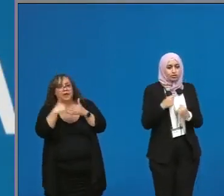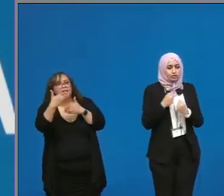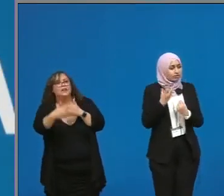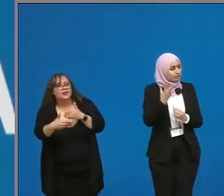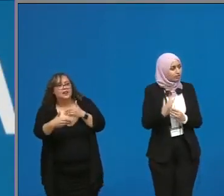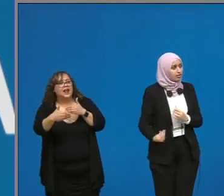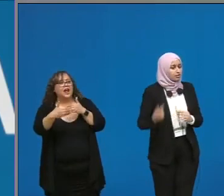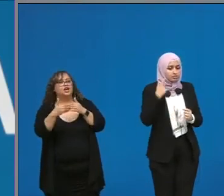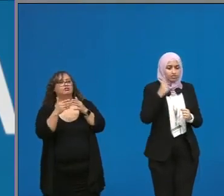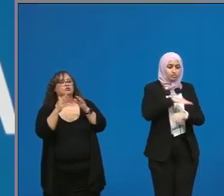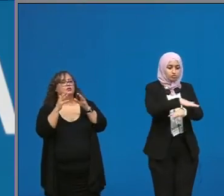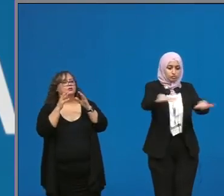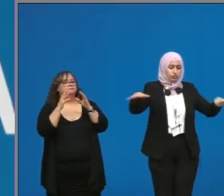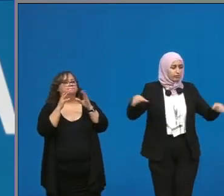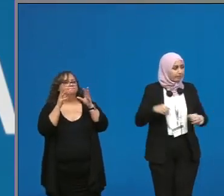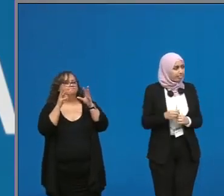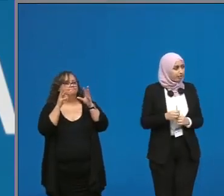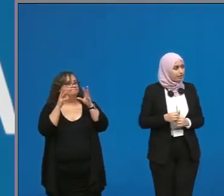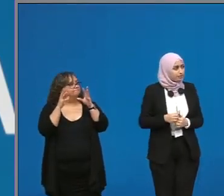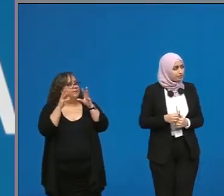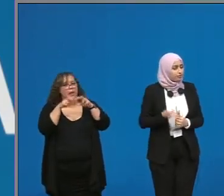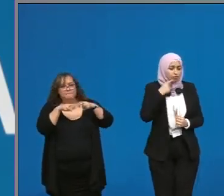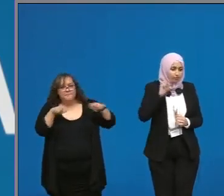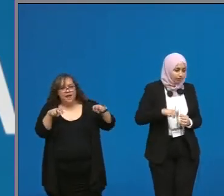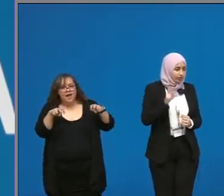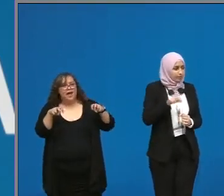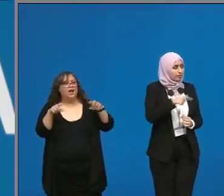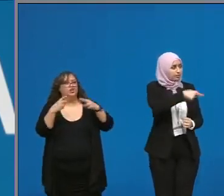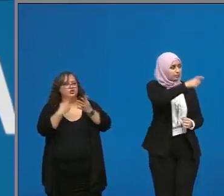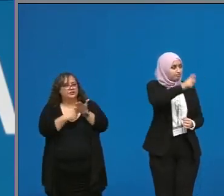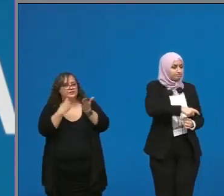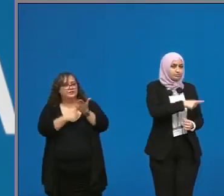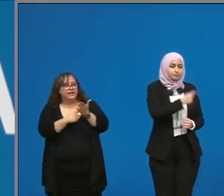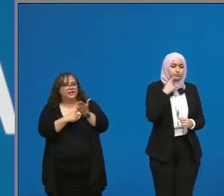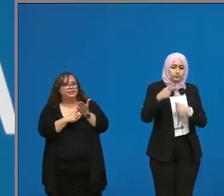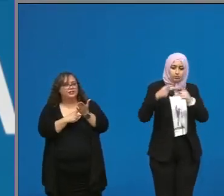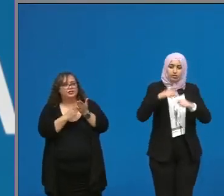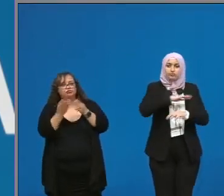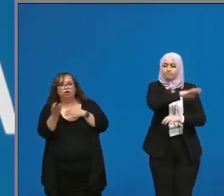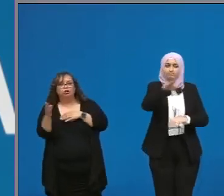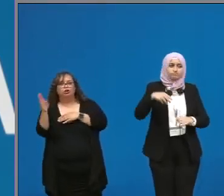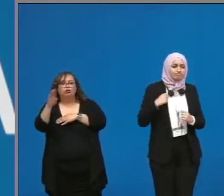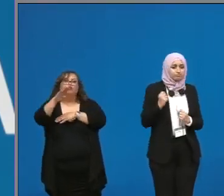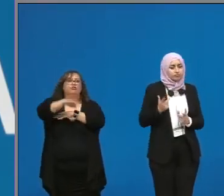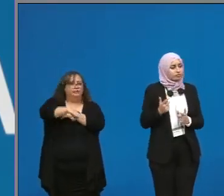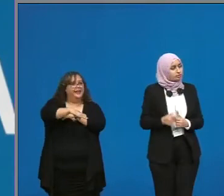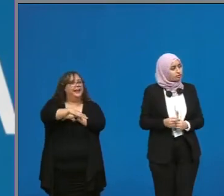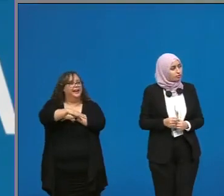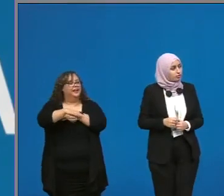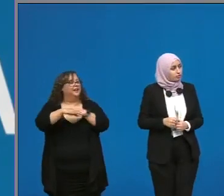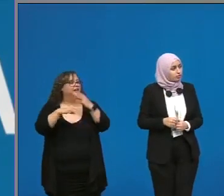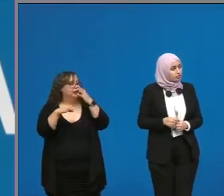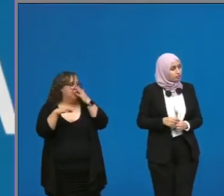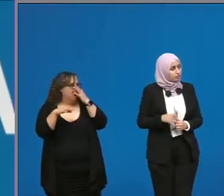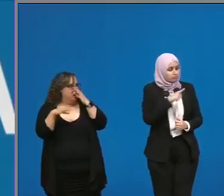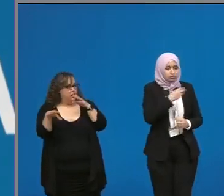very interesting panel discussions here in Ma'mari all throughout the day. It